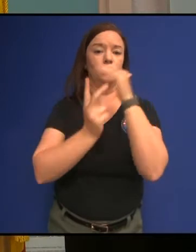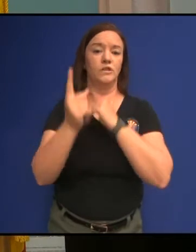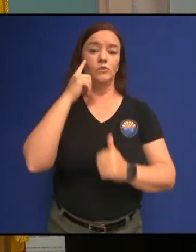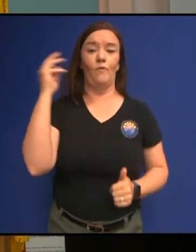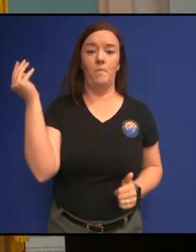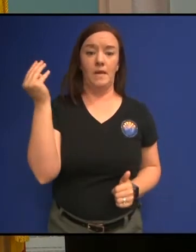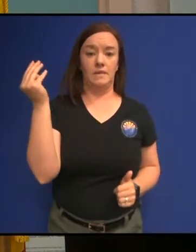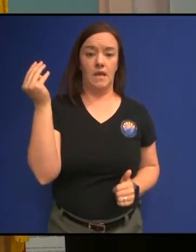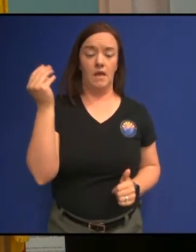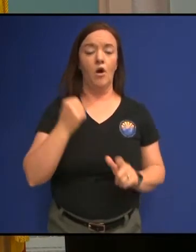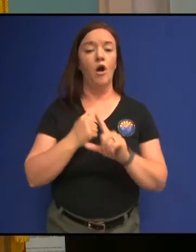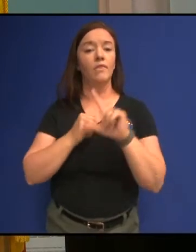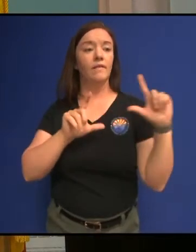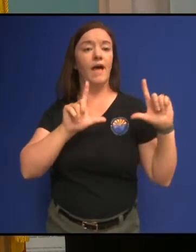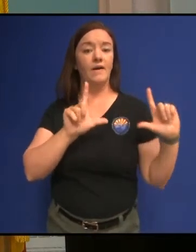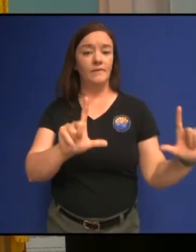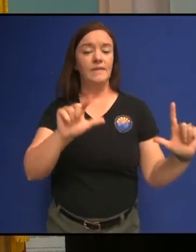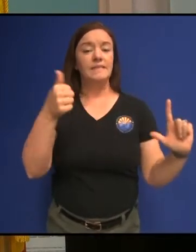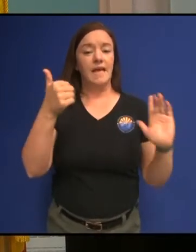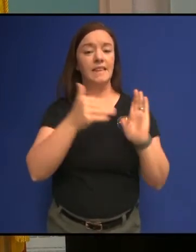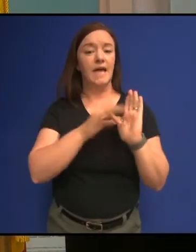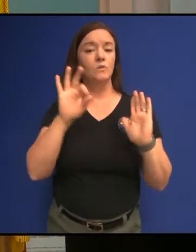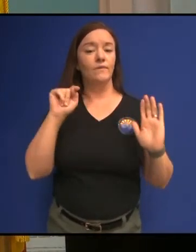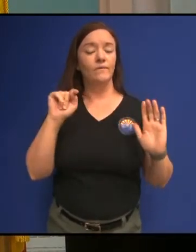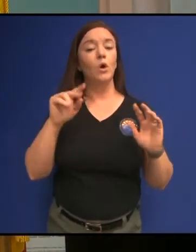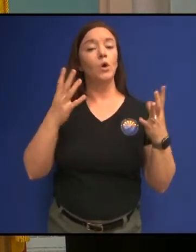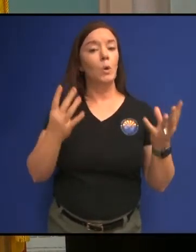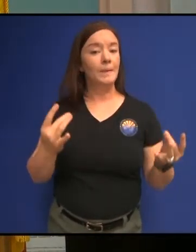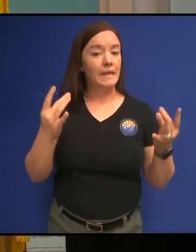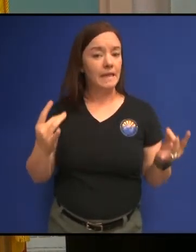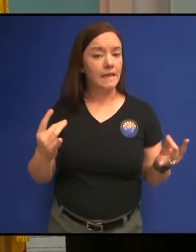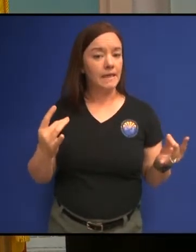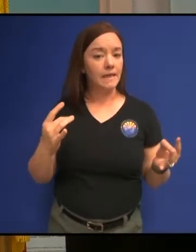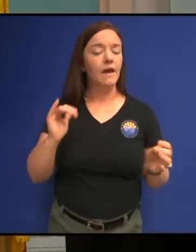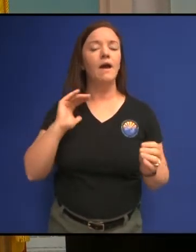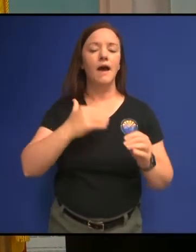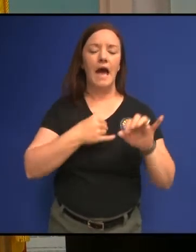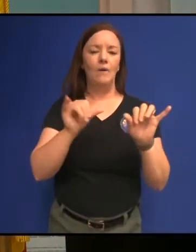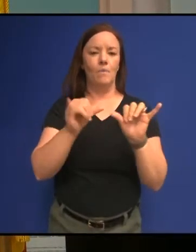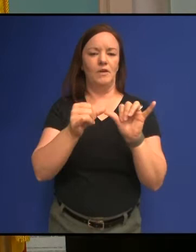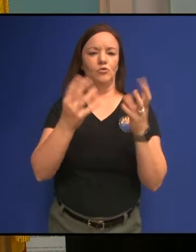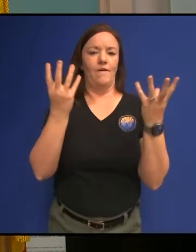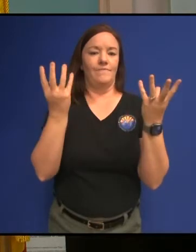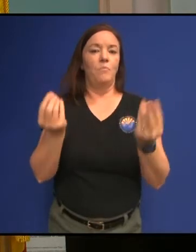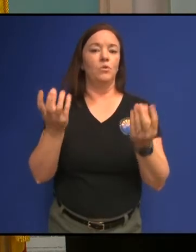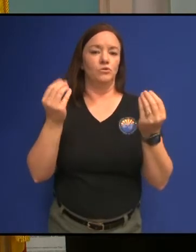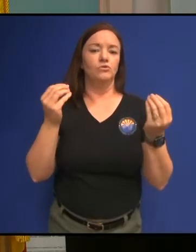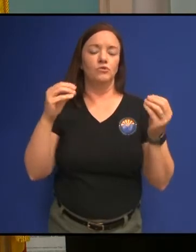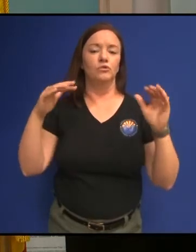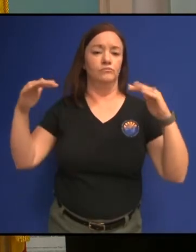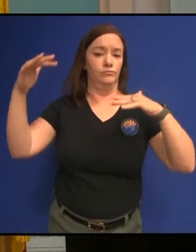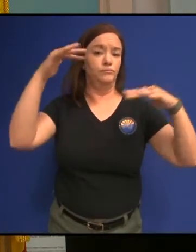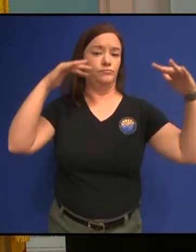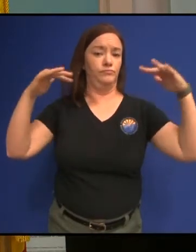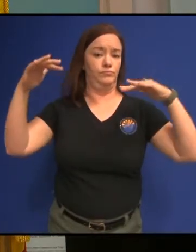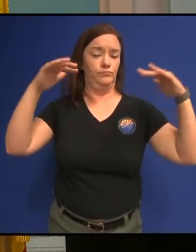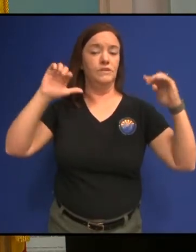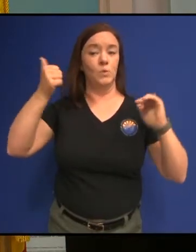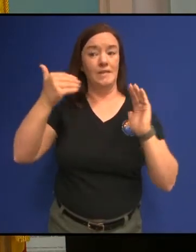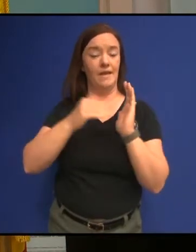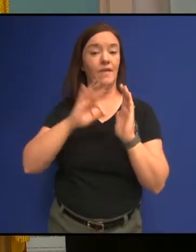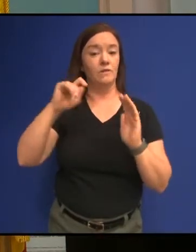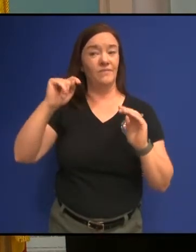on the left, this 10,000 foot relative humidity, that's our measure of moisture in the atmosphere. So at 10,000